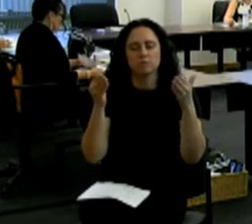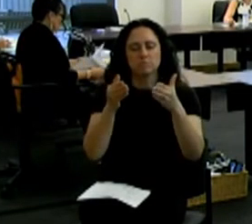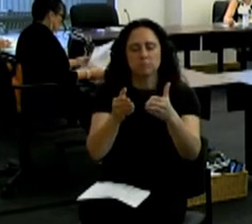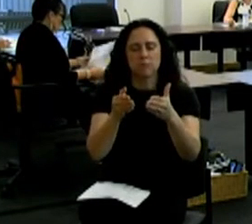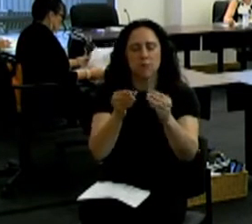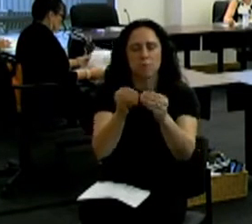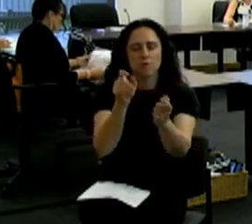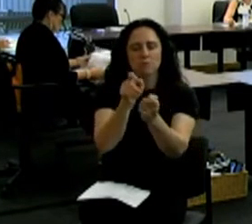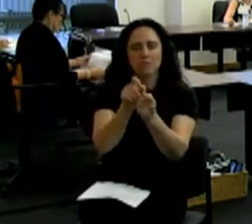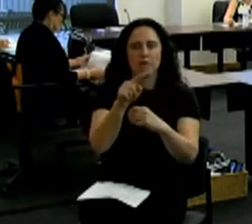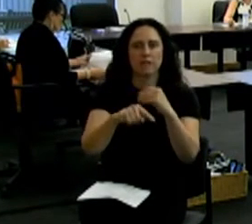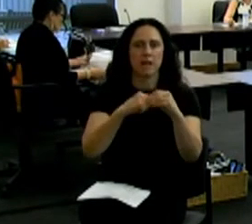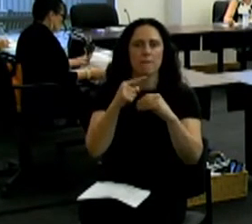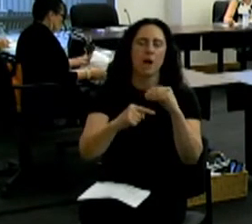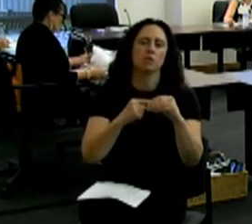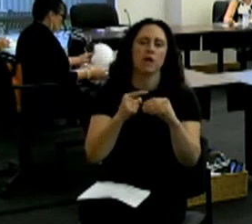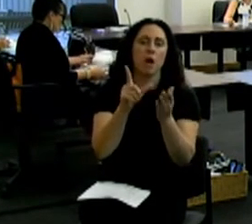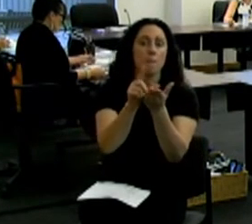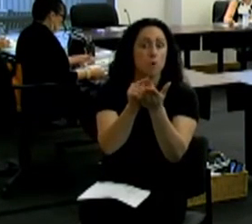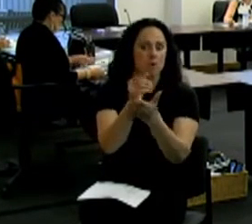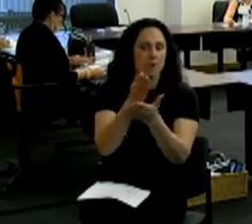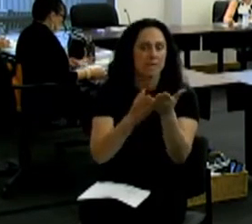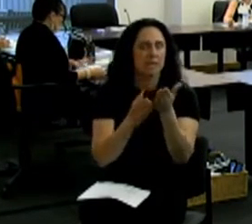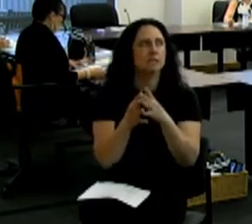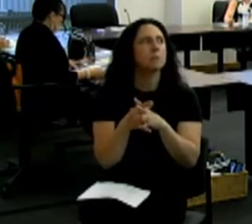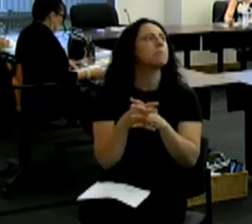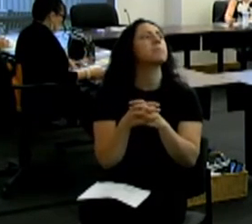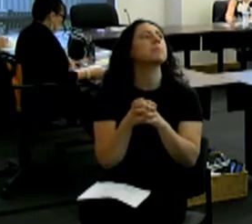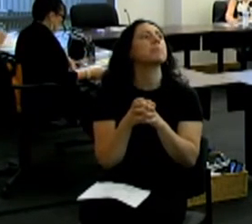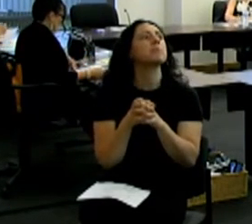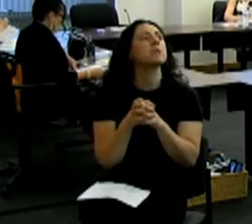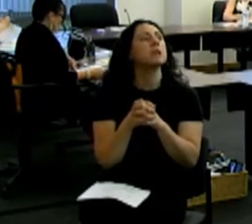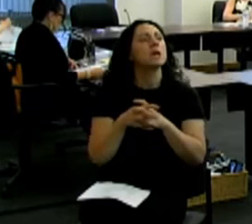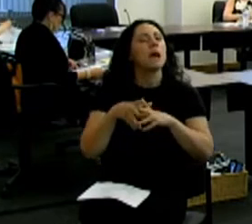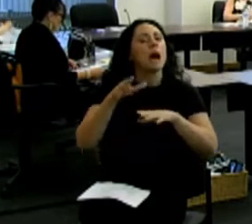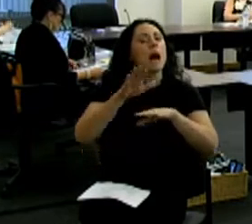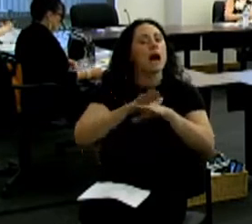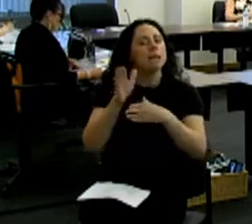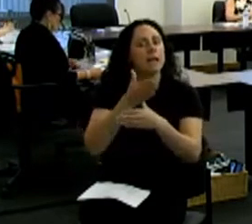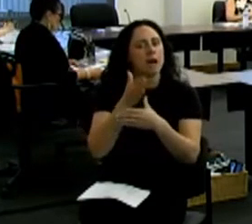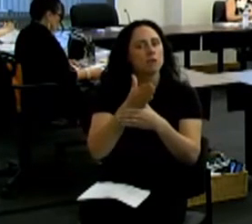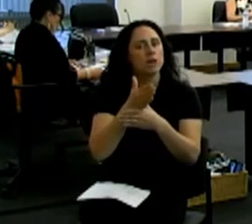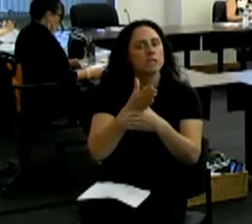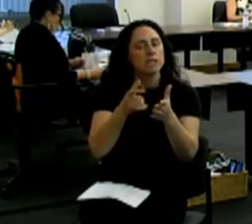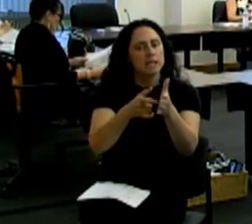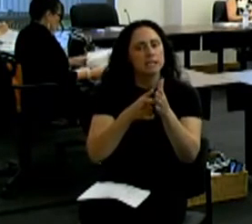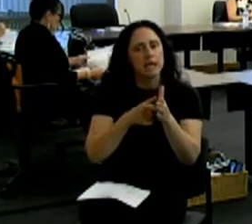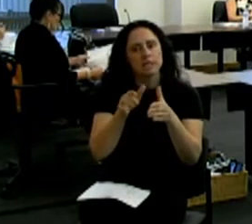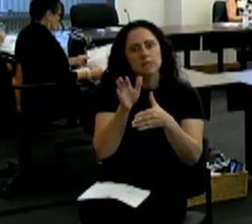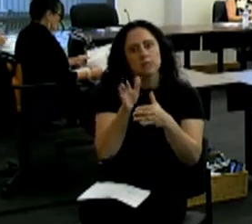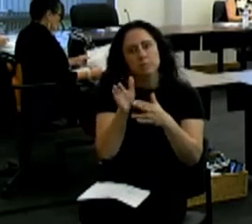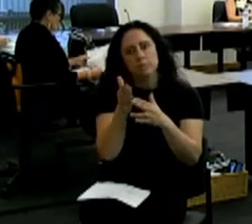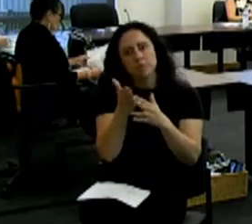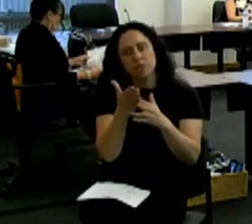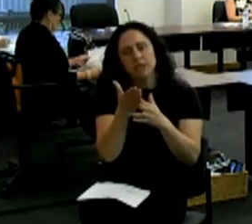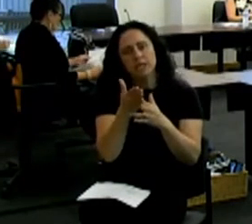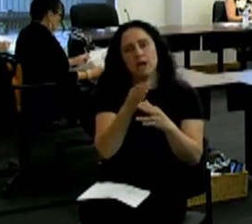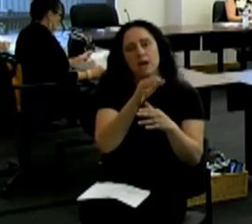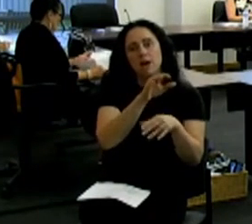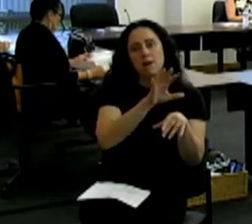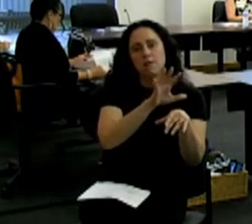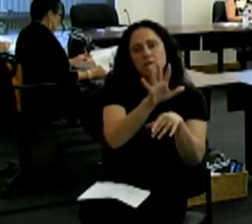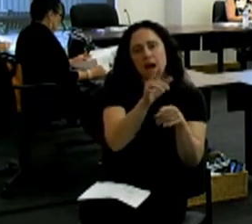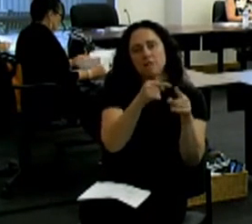more specifically about print pieces is that on average, it takes between 5 to 7